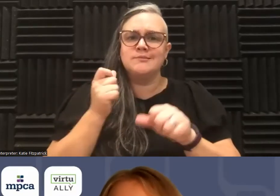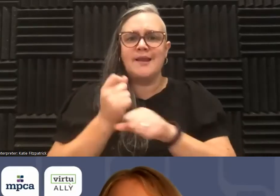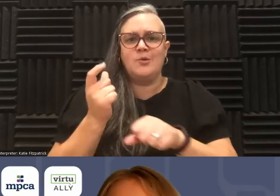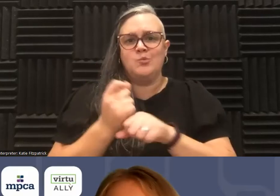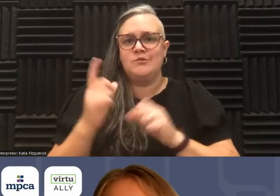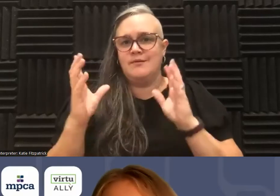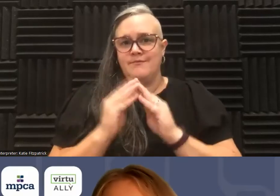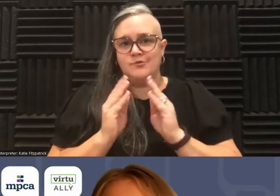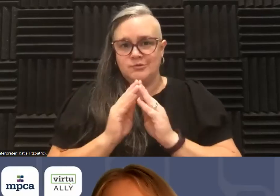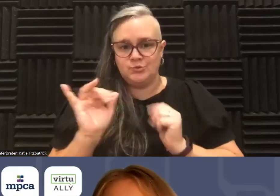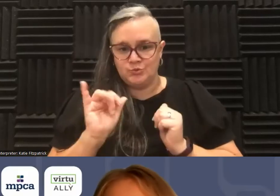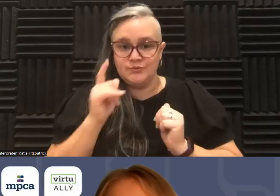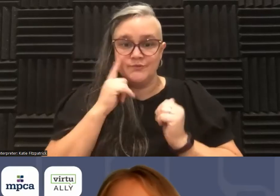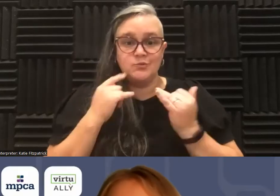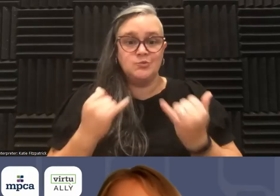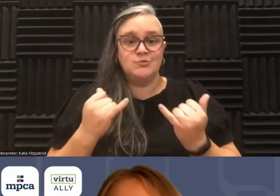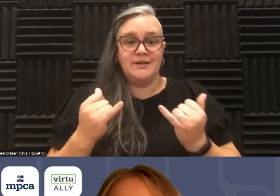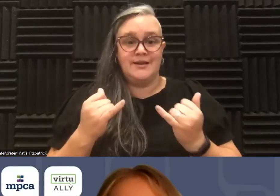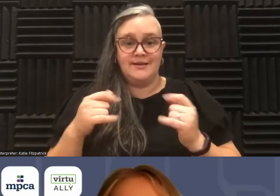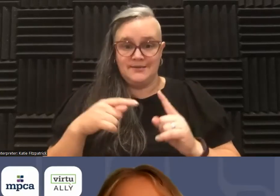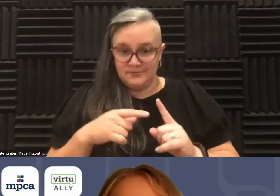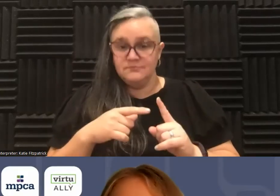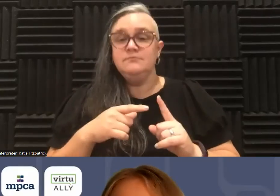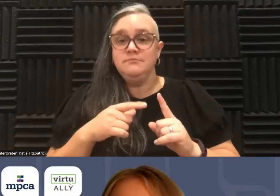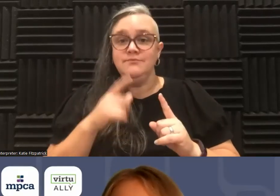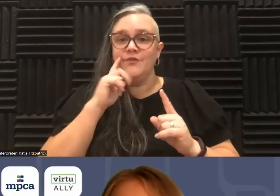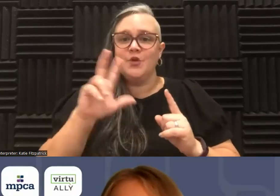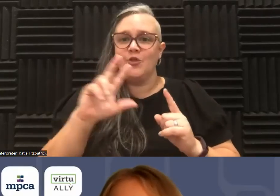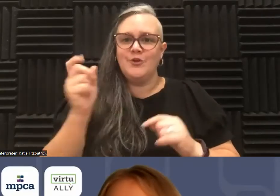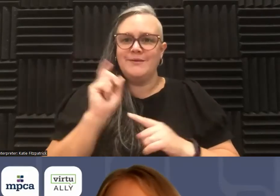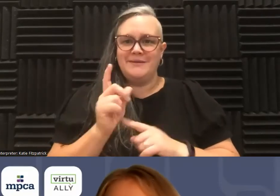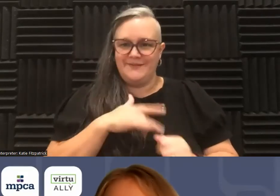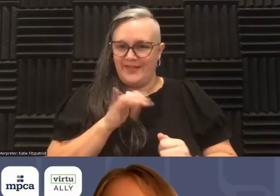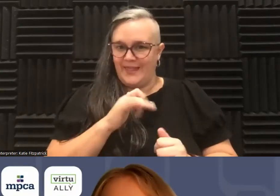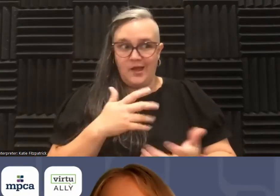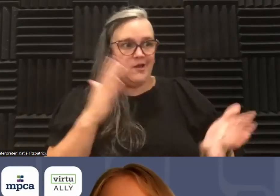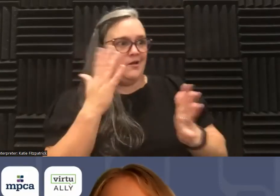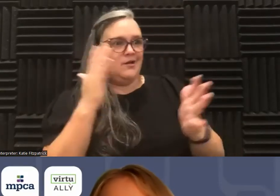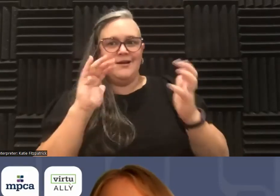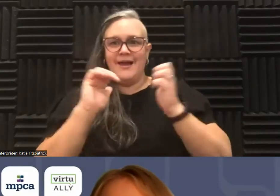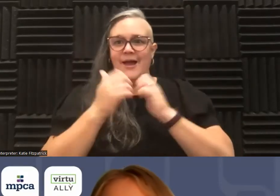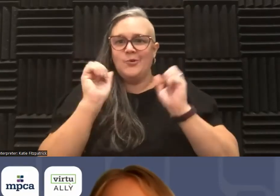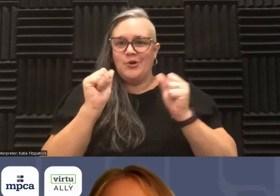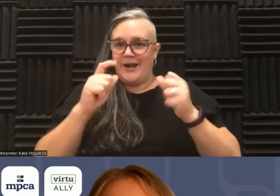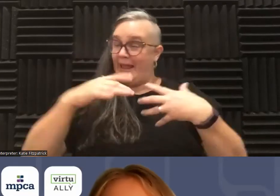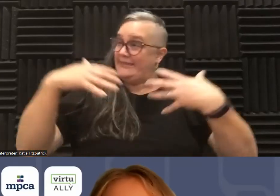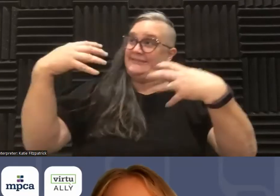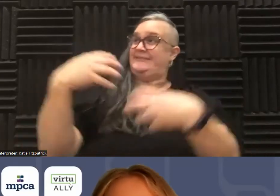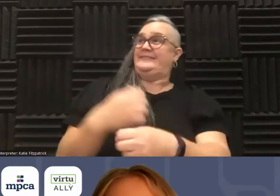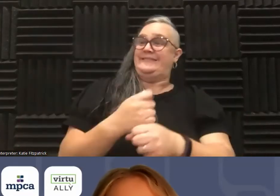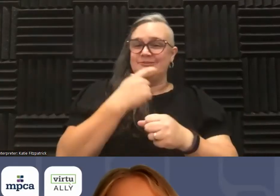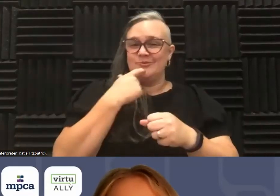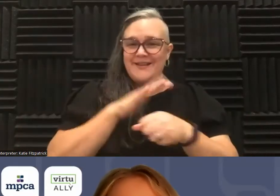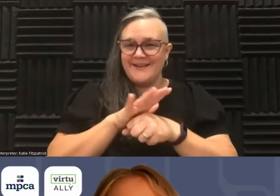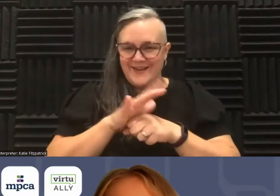conferences. So for today, with 30 minutes, I was like, oh my gosh, how can I organize myself to say just enough?